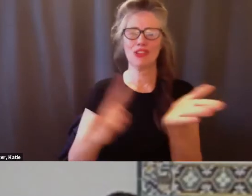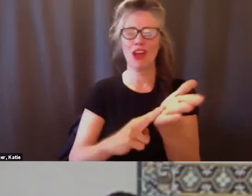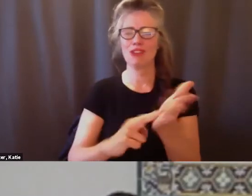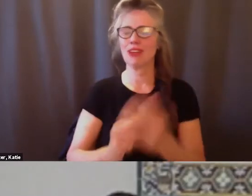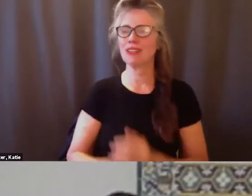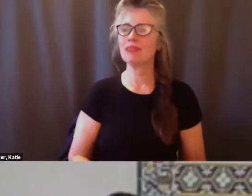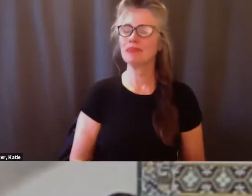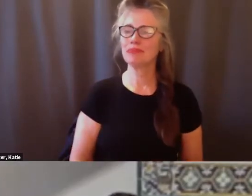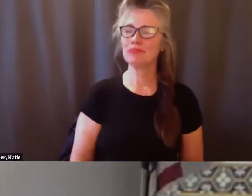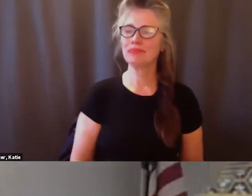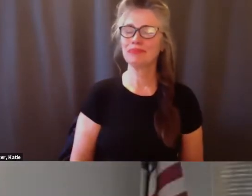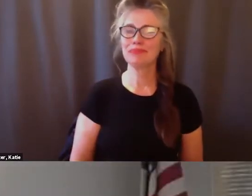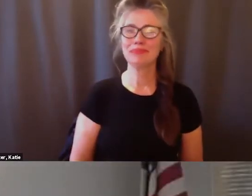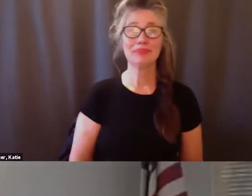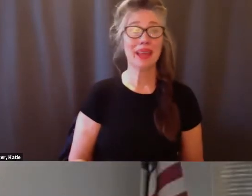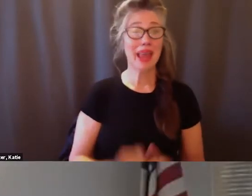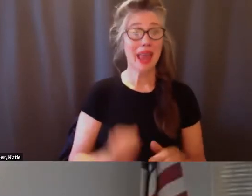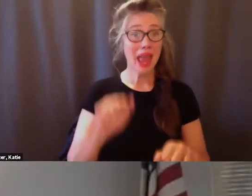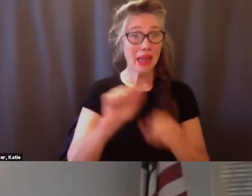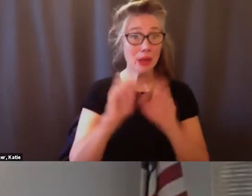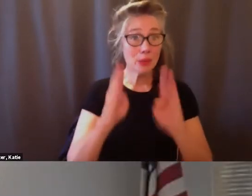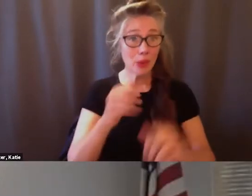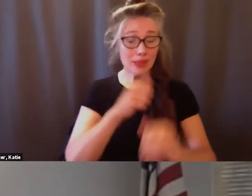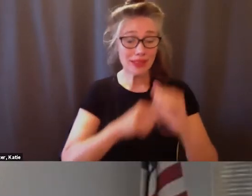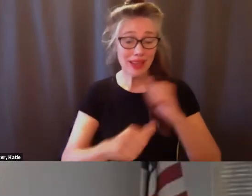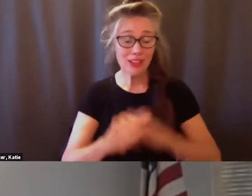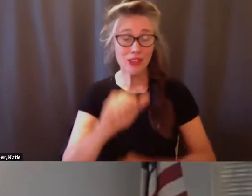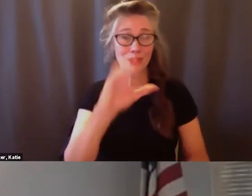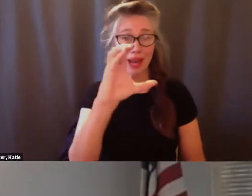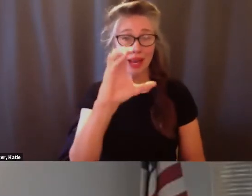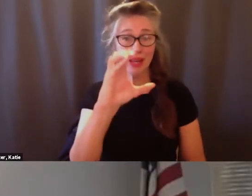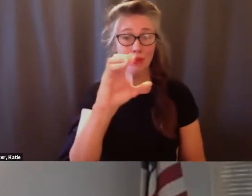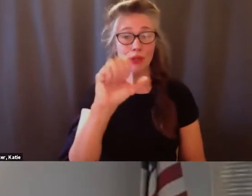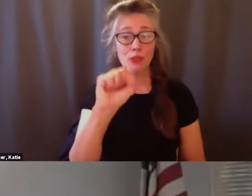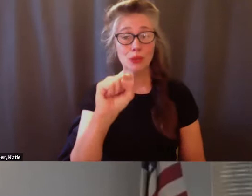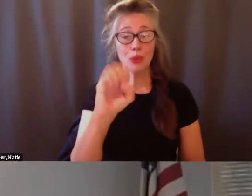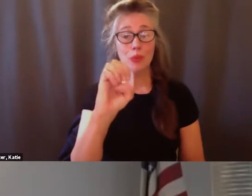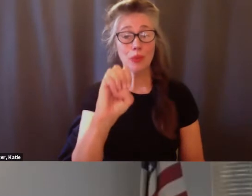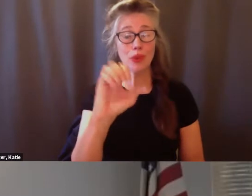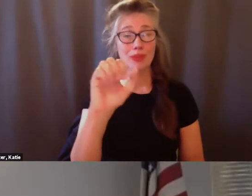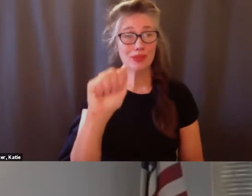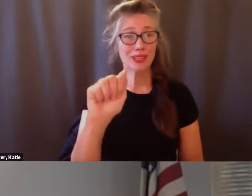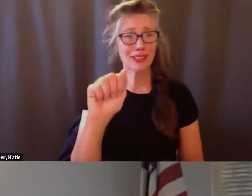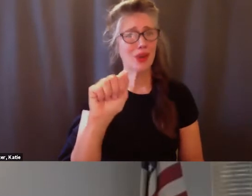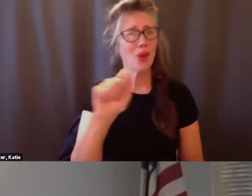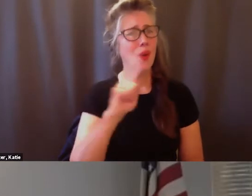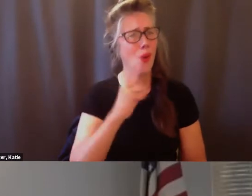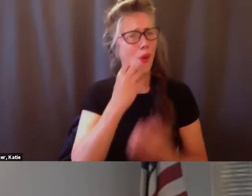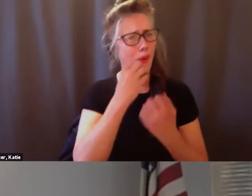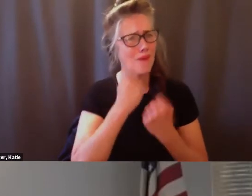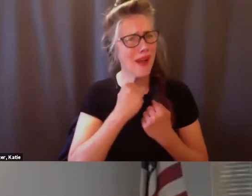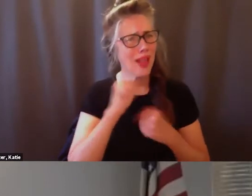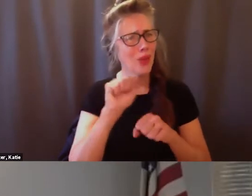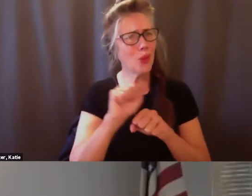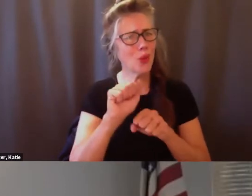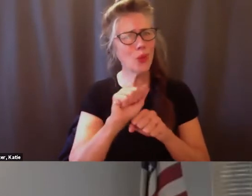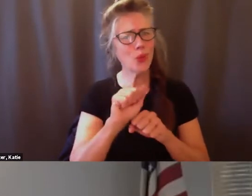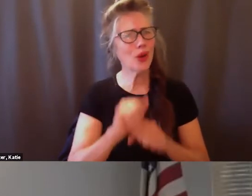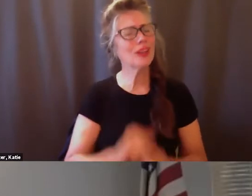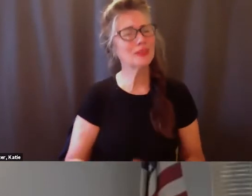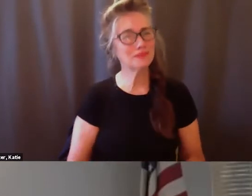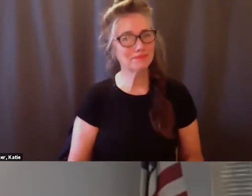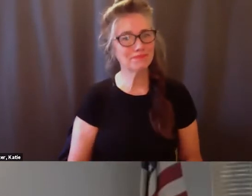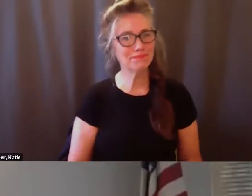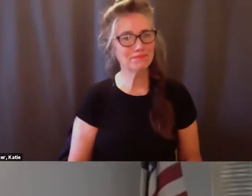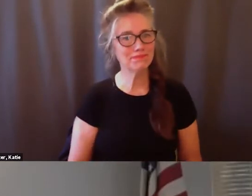the employees of the California School Employees Association to know that we really value their work, and that we want